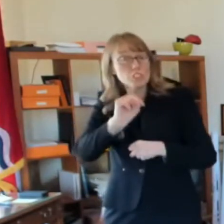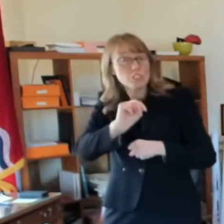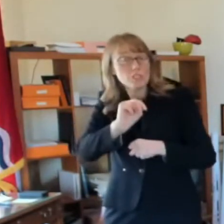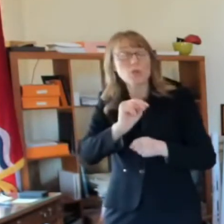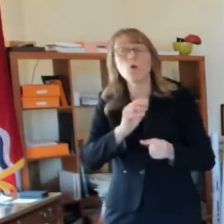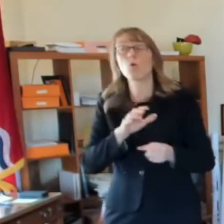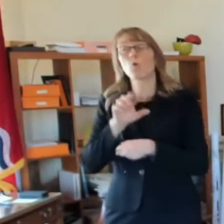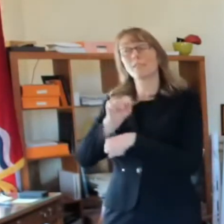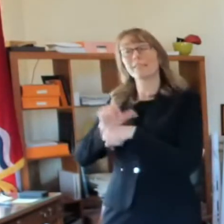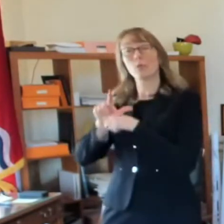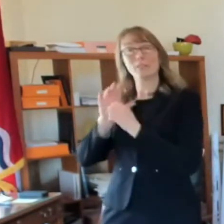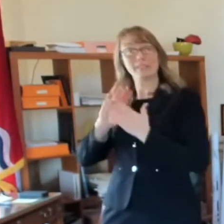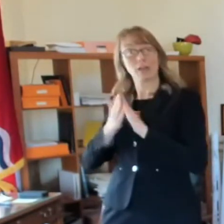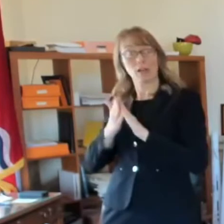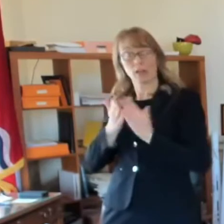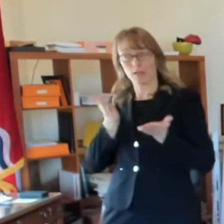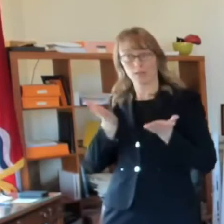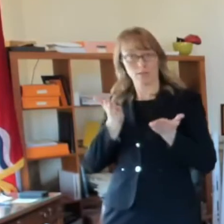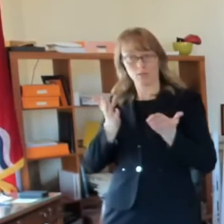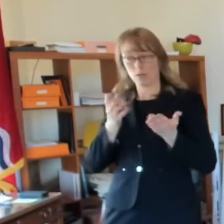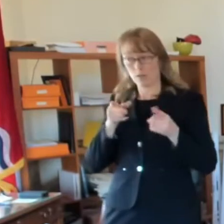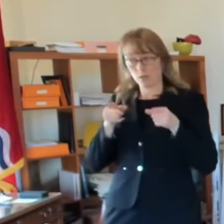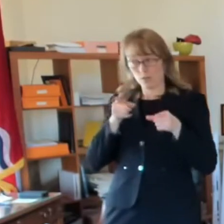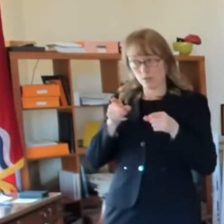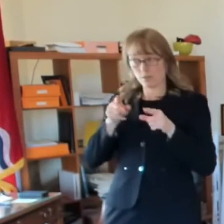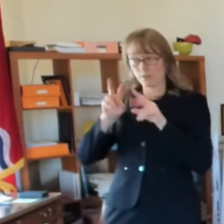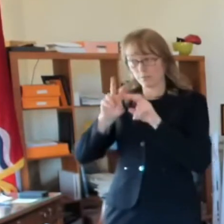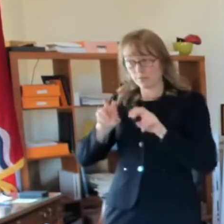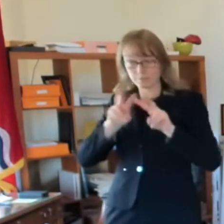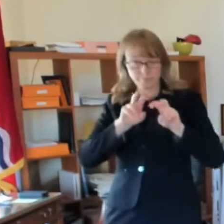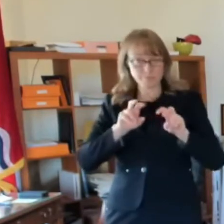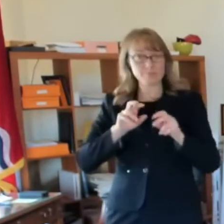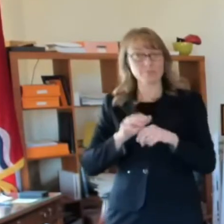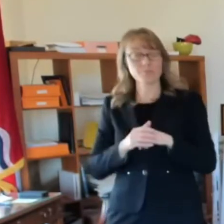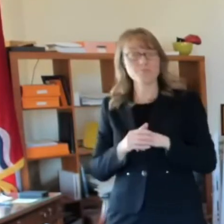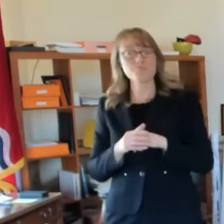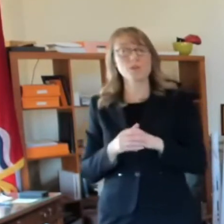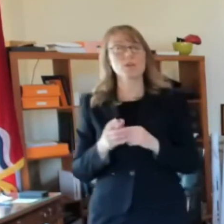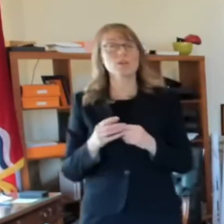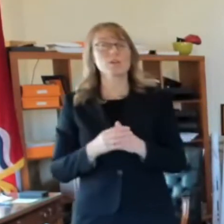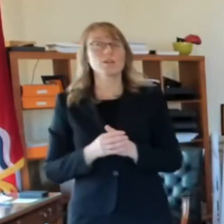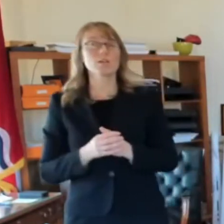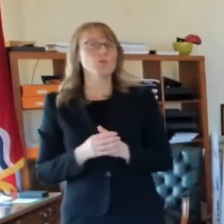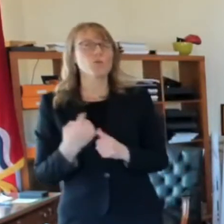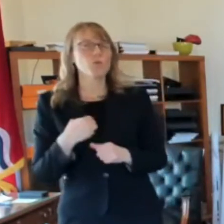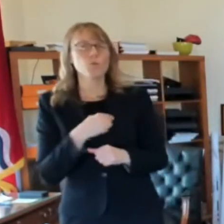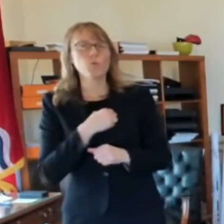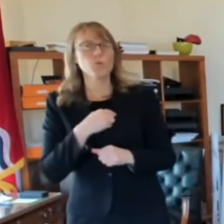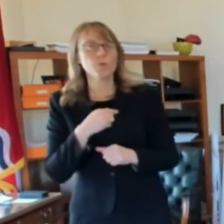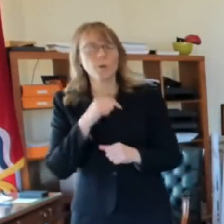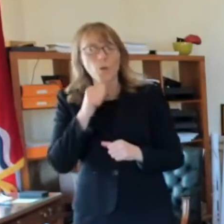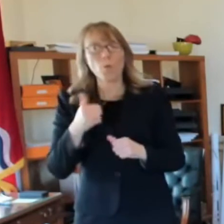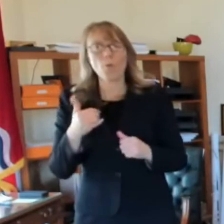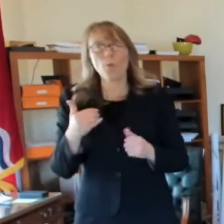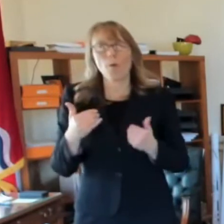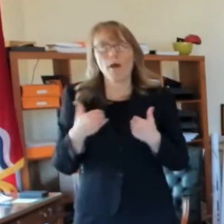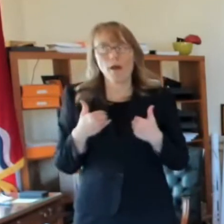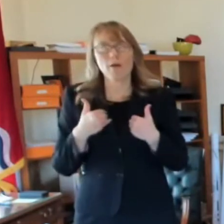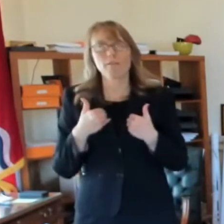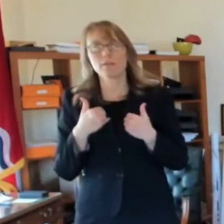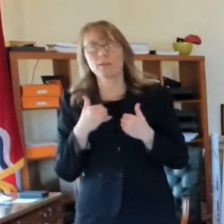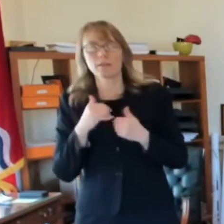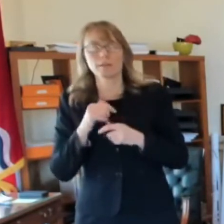eye on the numbers in the region. And we're also looking at the city numbers. But there isn't